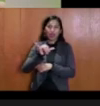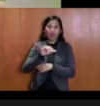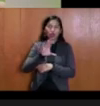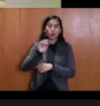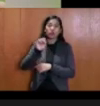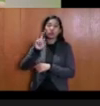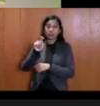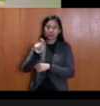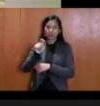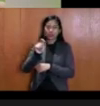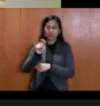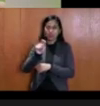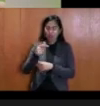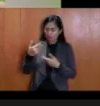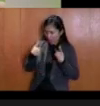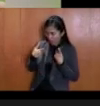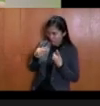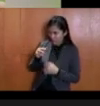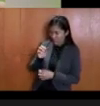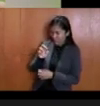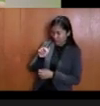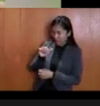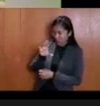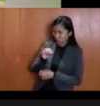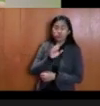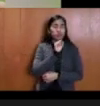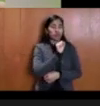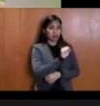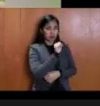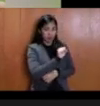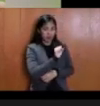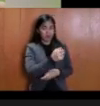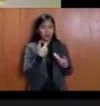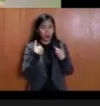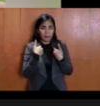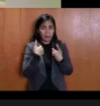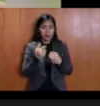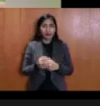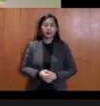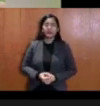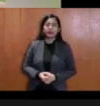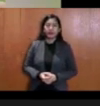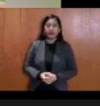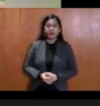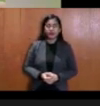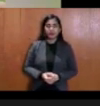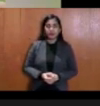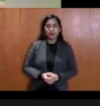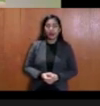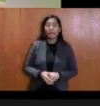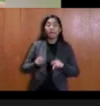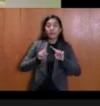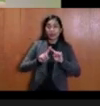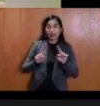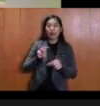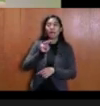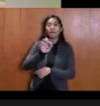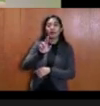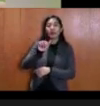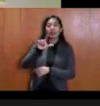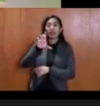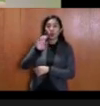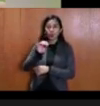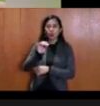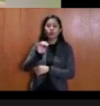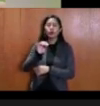already. Yes, we have net metering program already. And we have, I don't know the last count, but Meralco alone is hosting